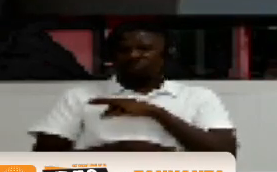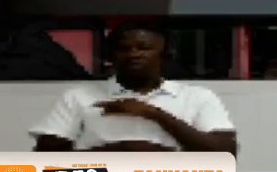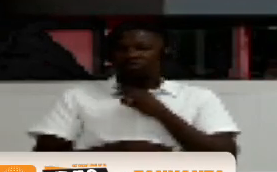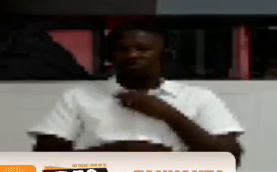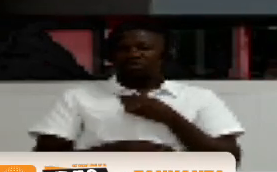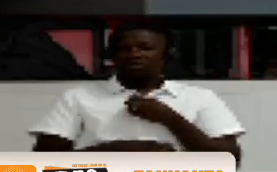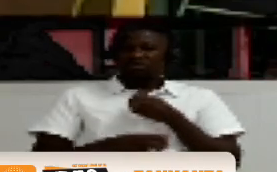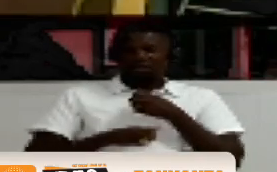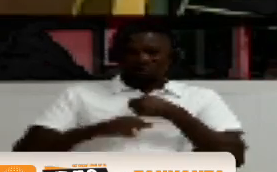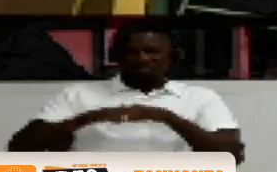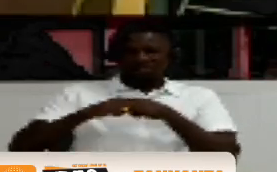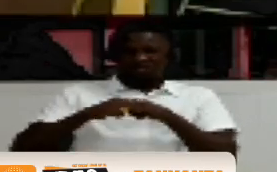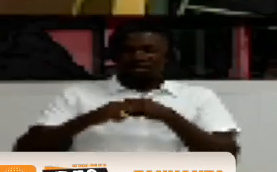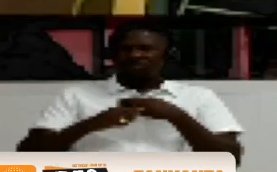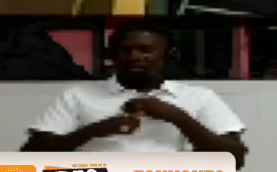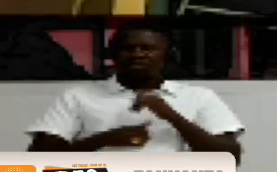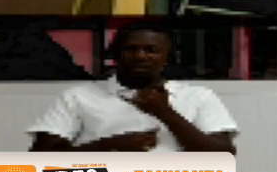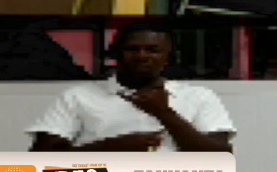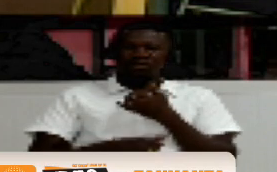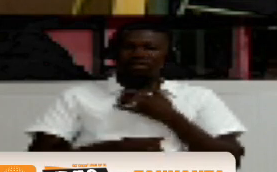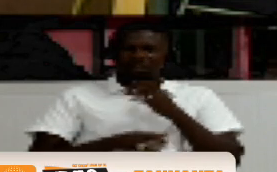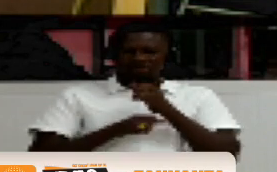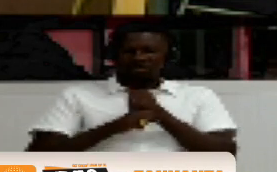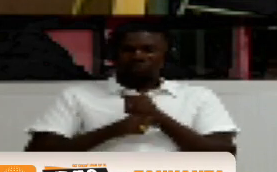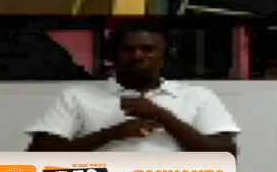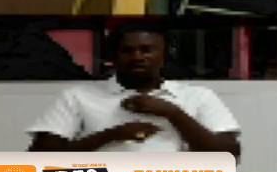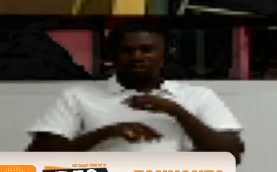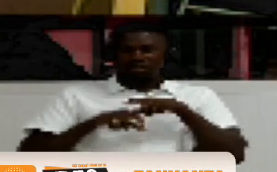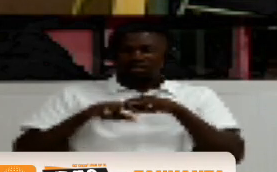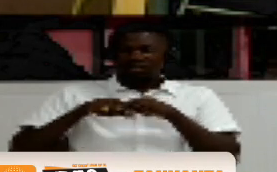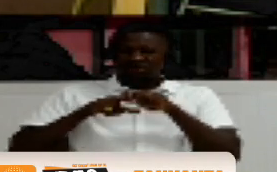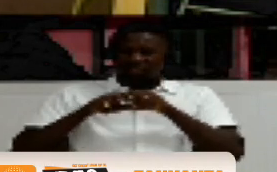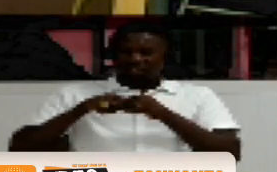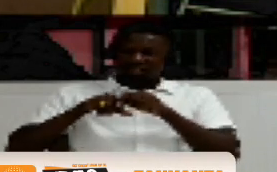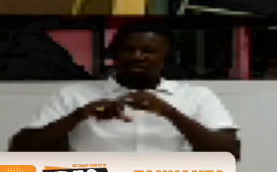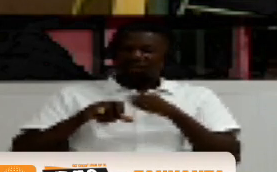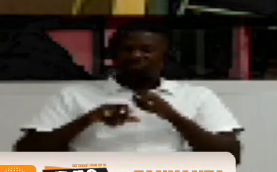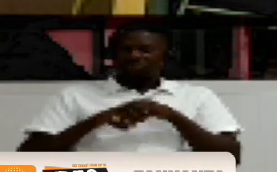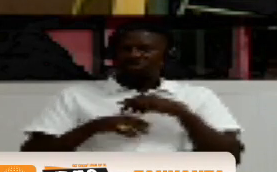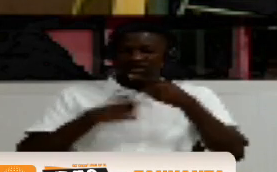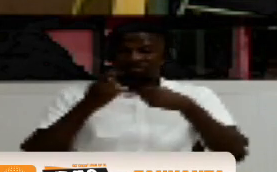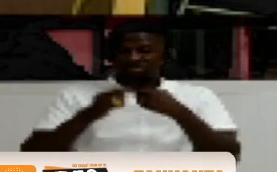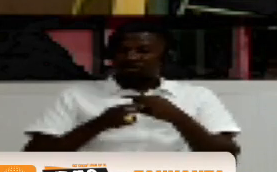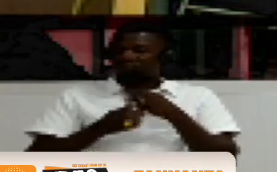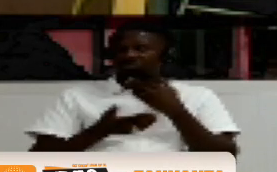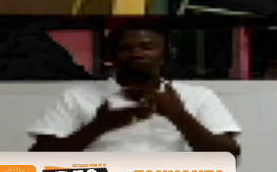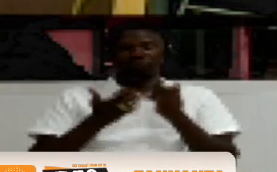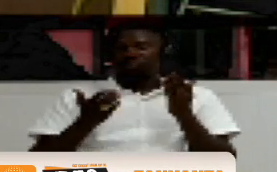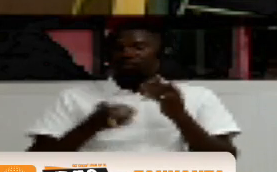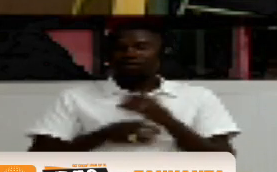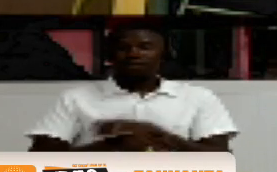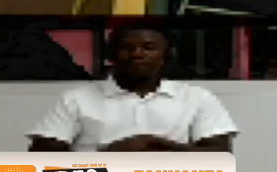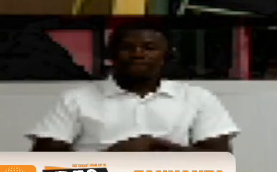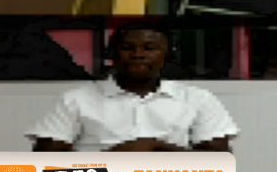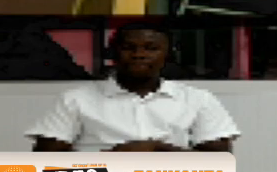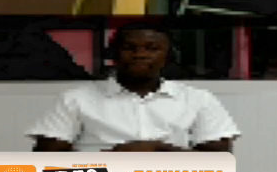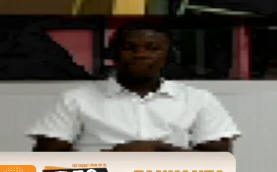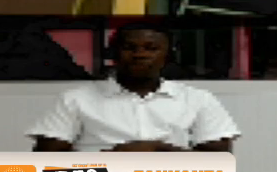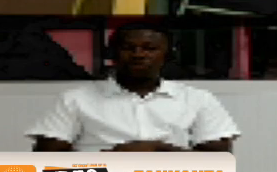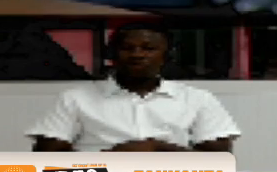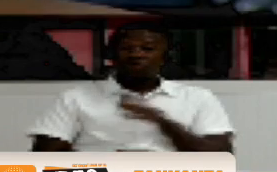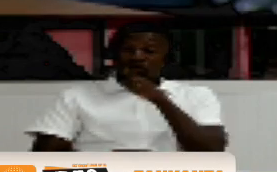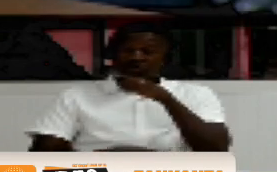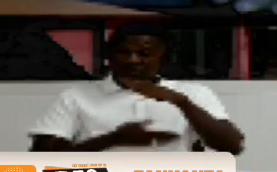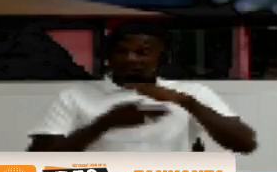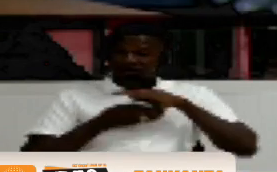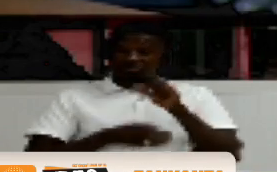at least, it helps with the knee. But after all, that was it. Did you receive any